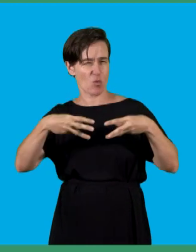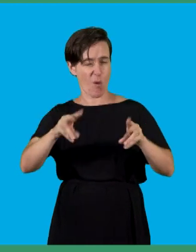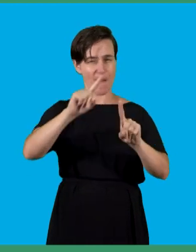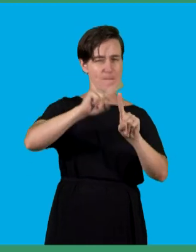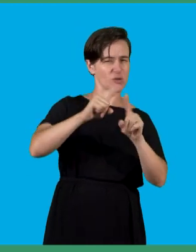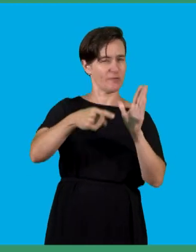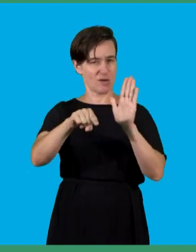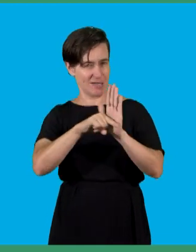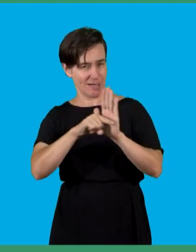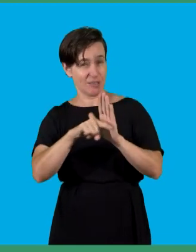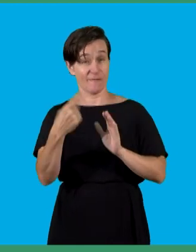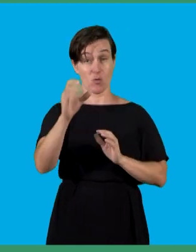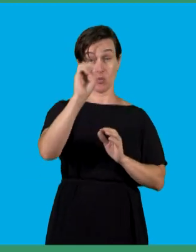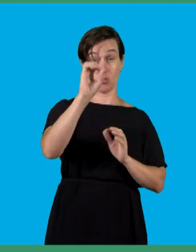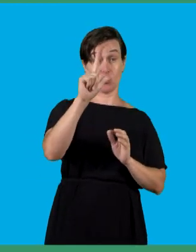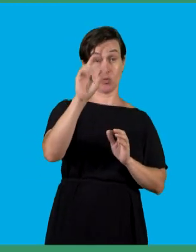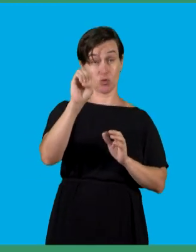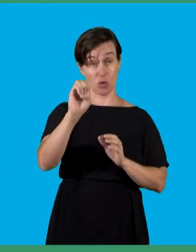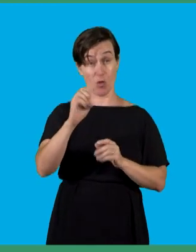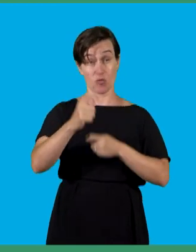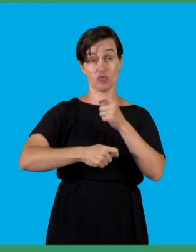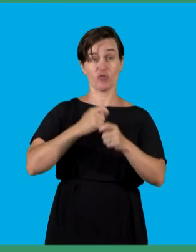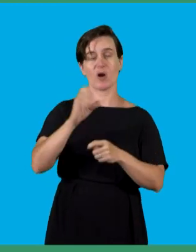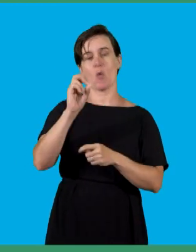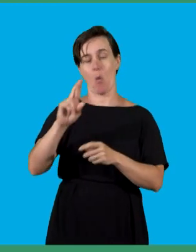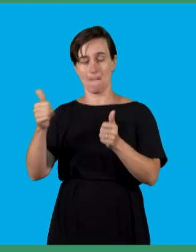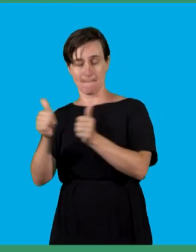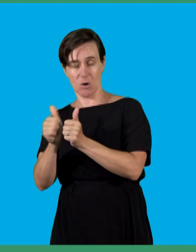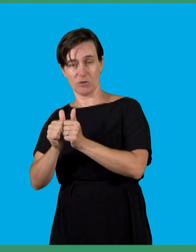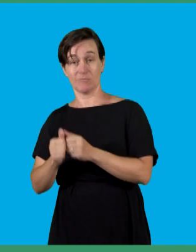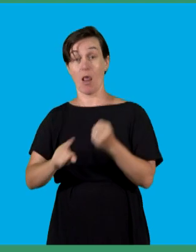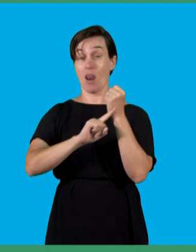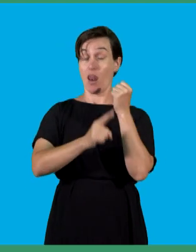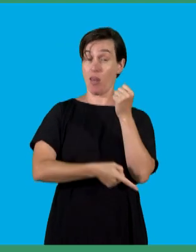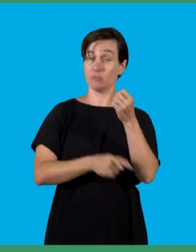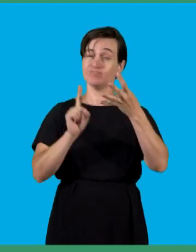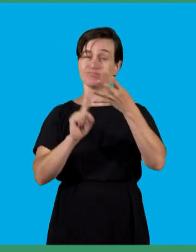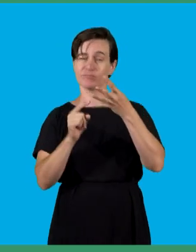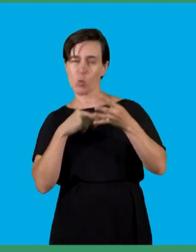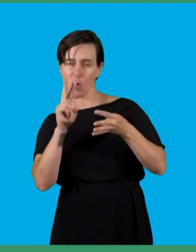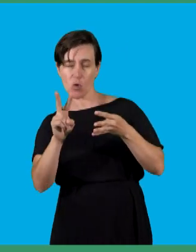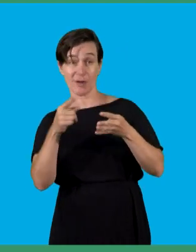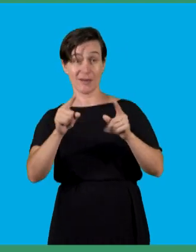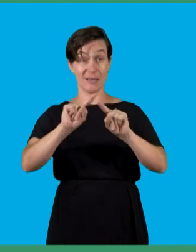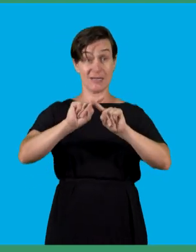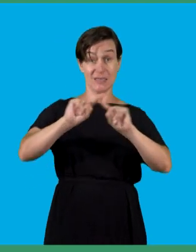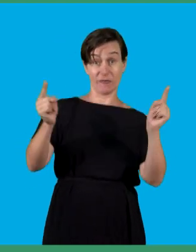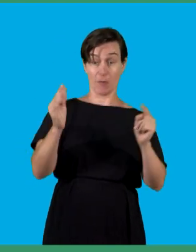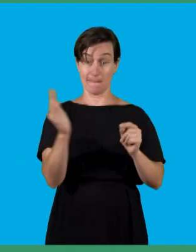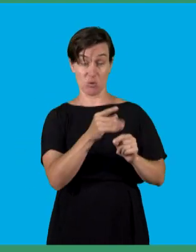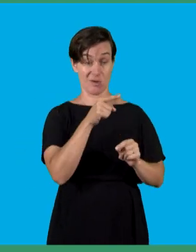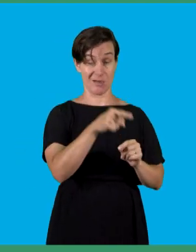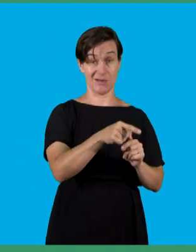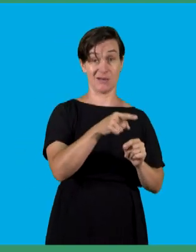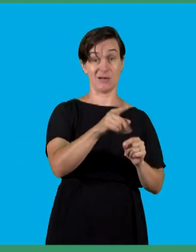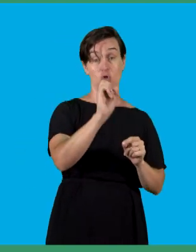disadvantages of a sole trader and a partnership. And lastly, we looked at the differences between a sole trader